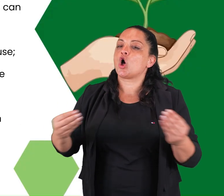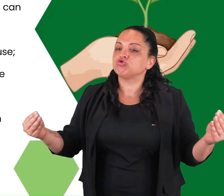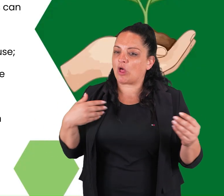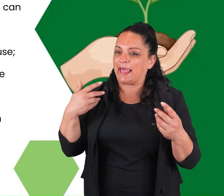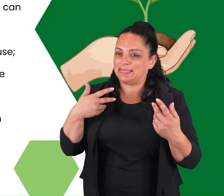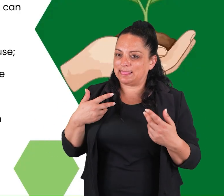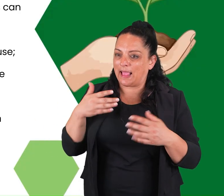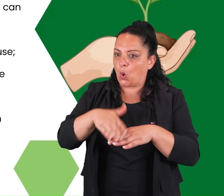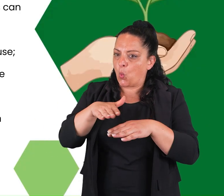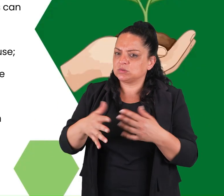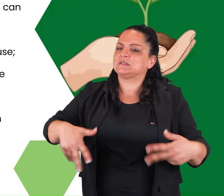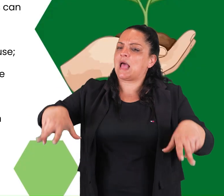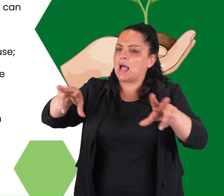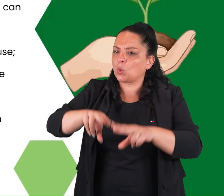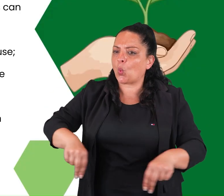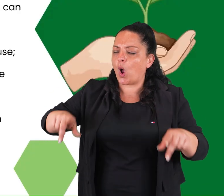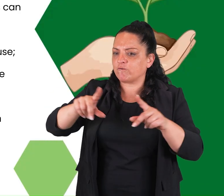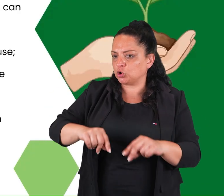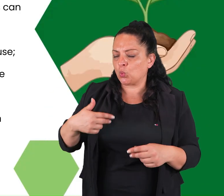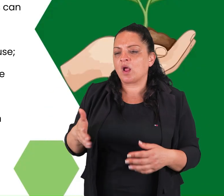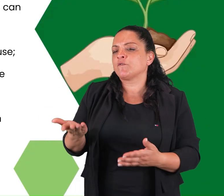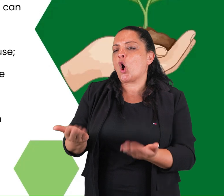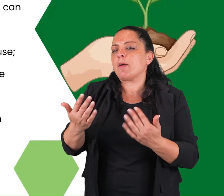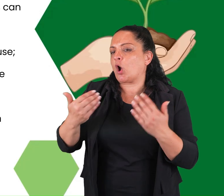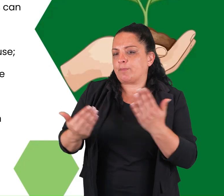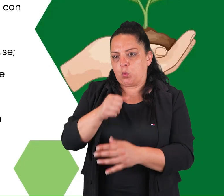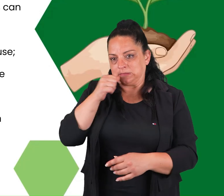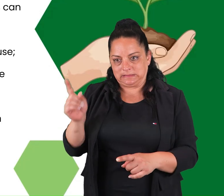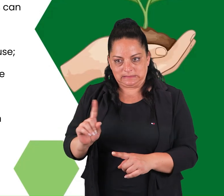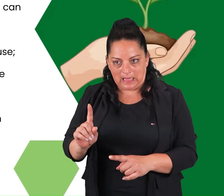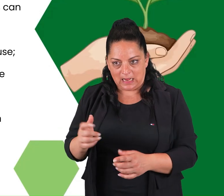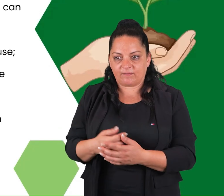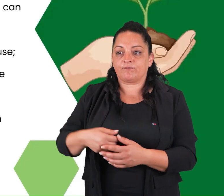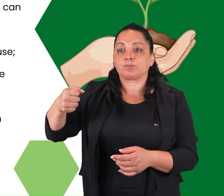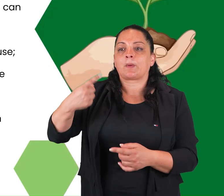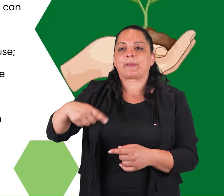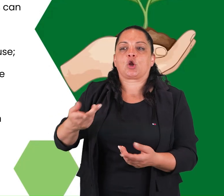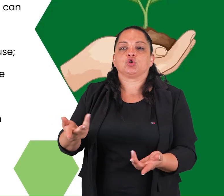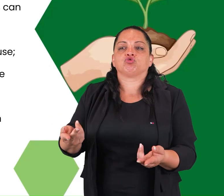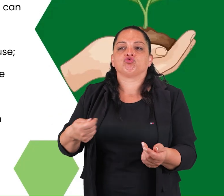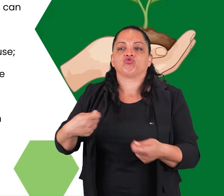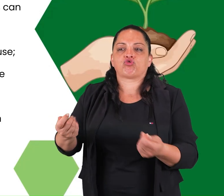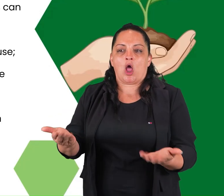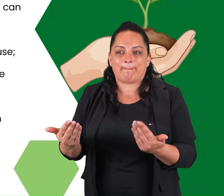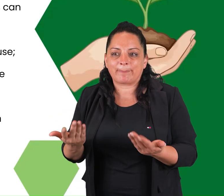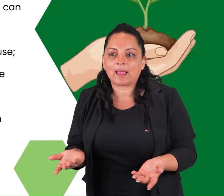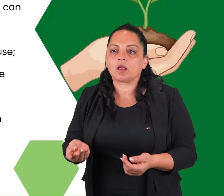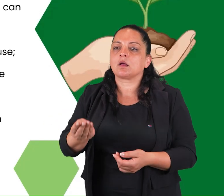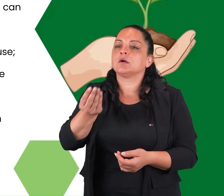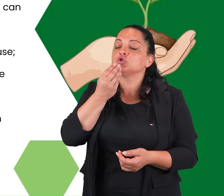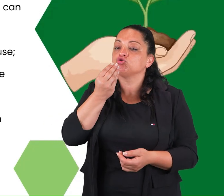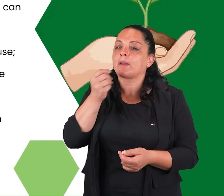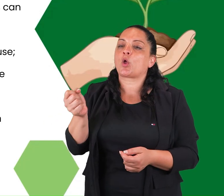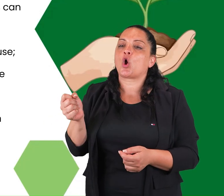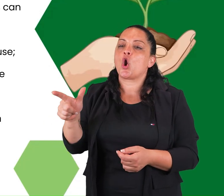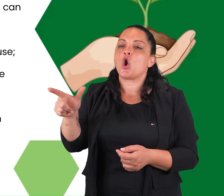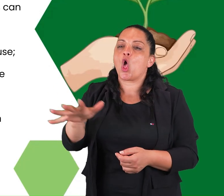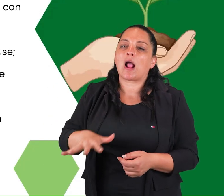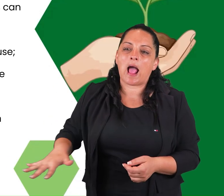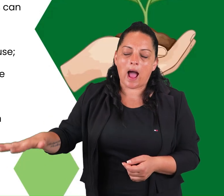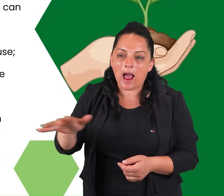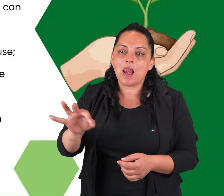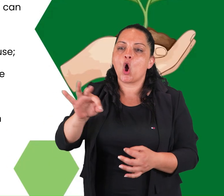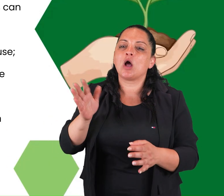new. We can recycle. About food and shopping, we can buy local and seasonal food rather